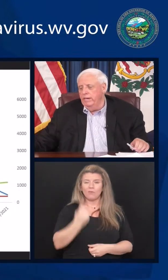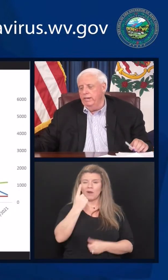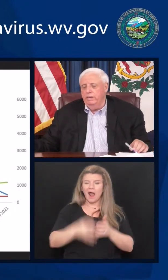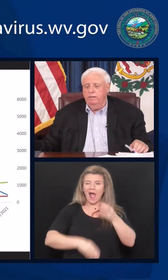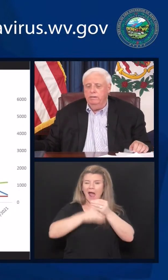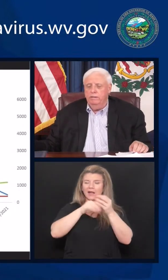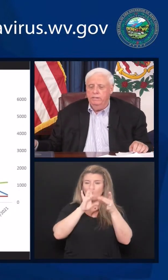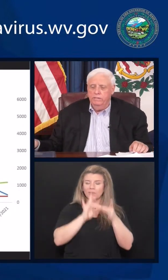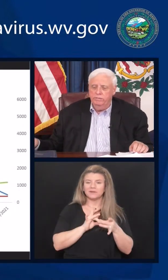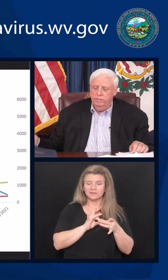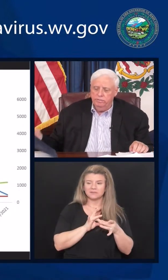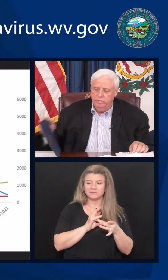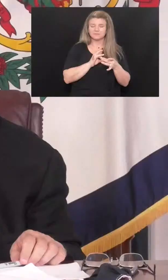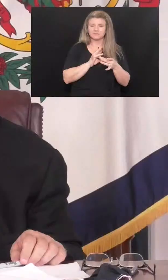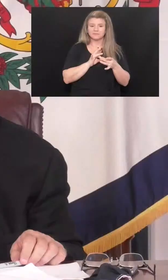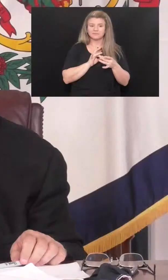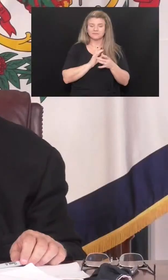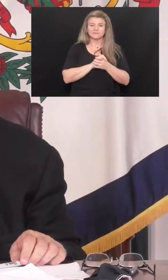thing, and this